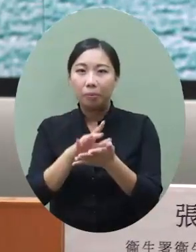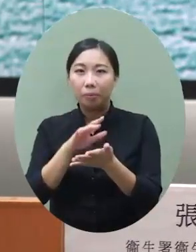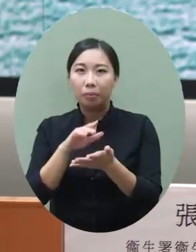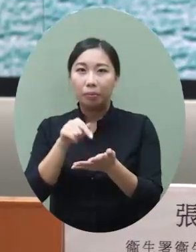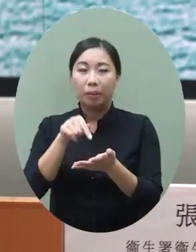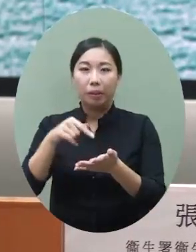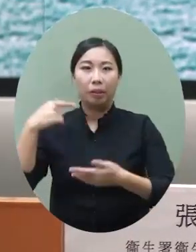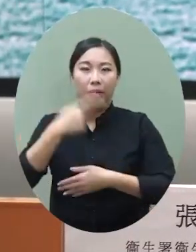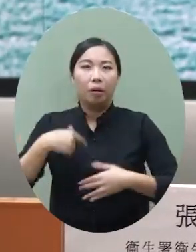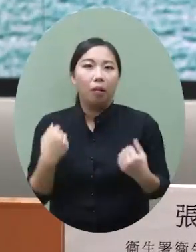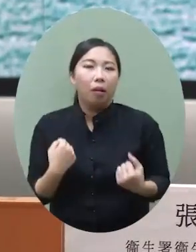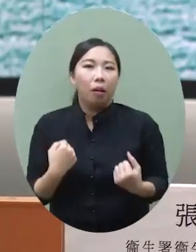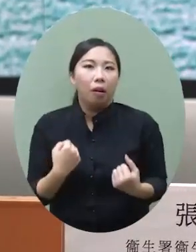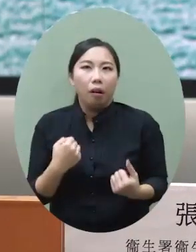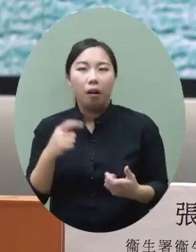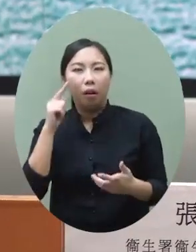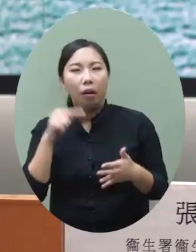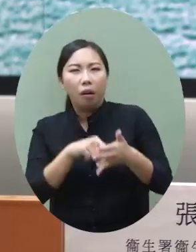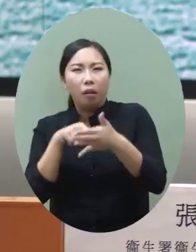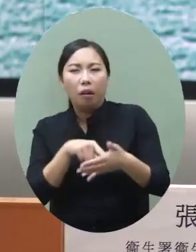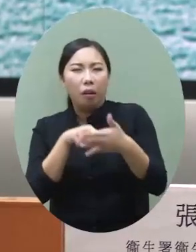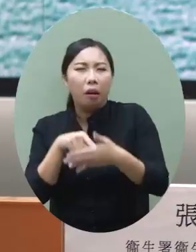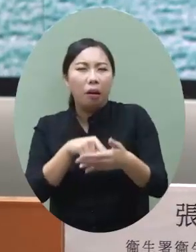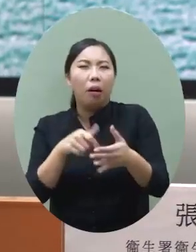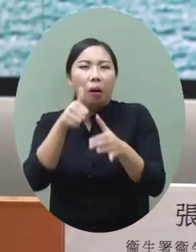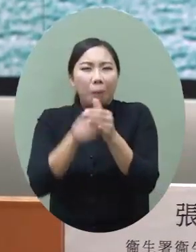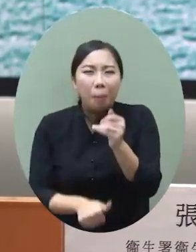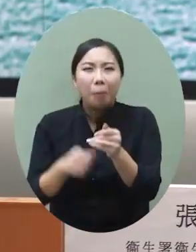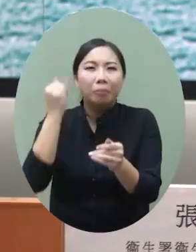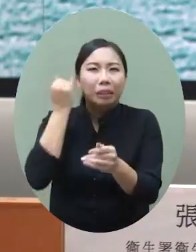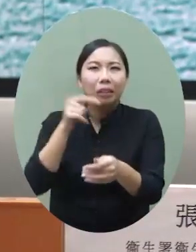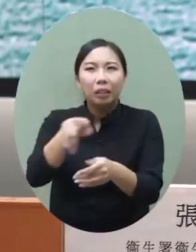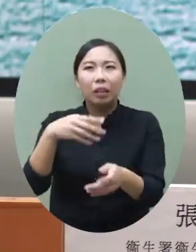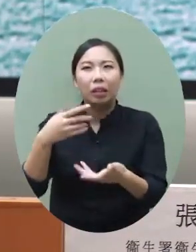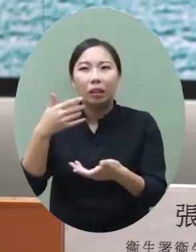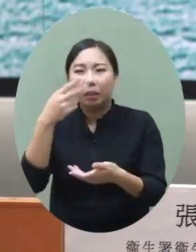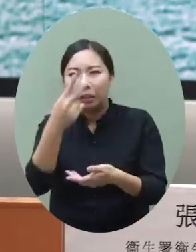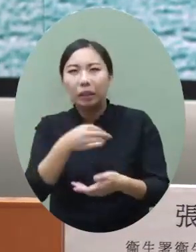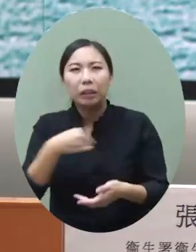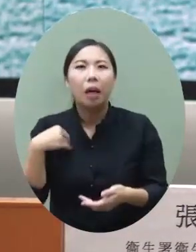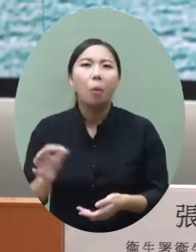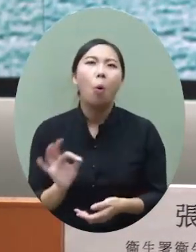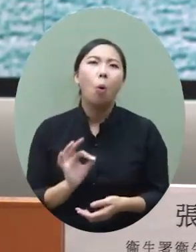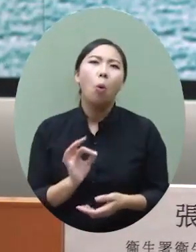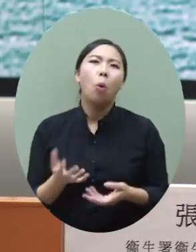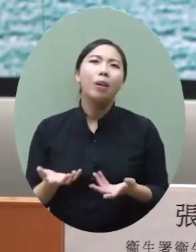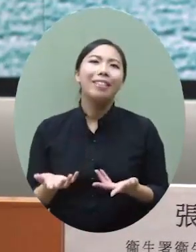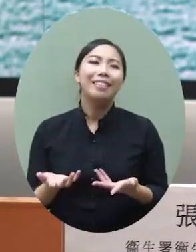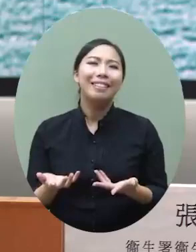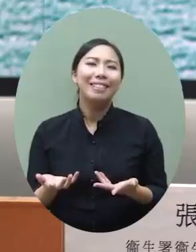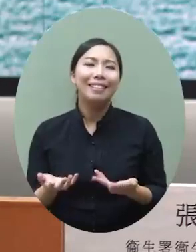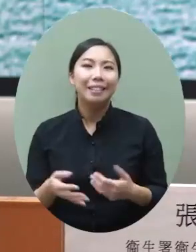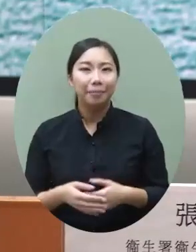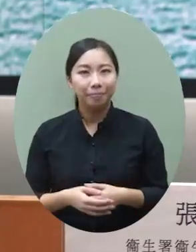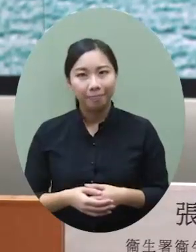medical advice or get tested as soon as possible. And also there may be other asymptomatic infection in the community.